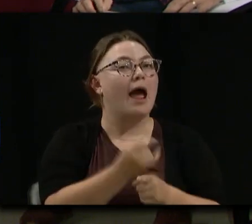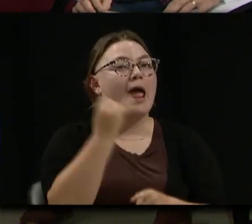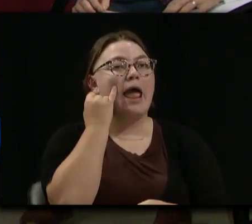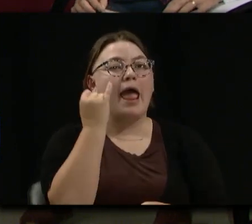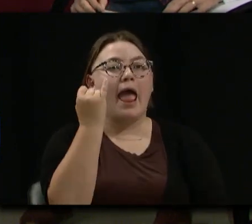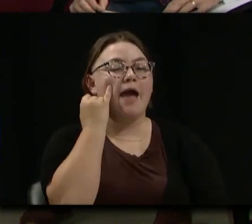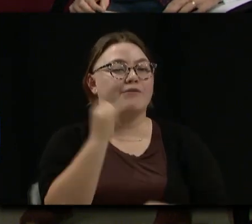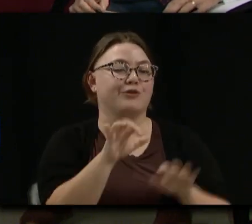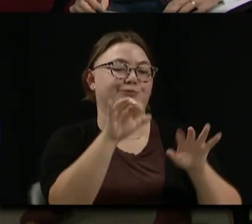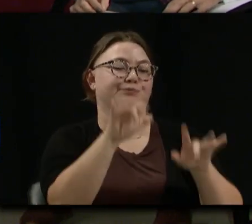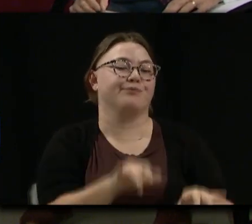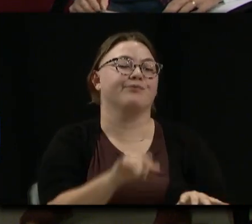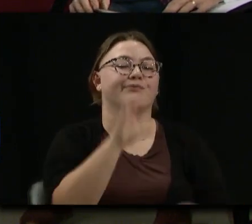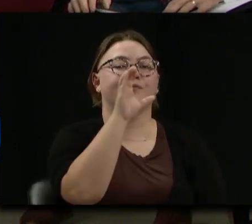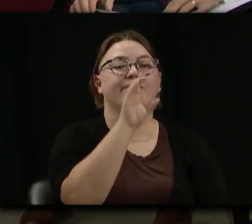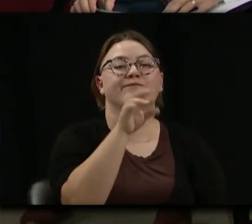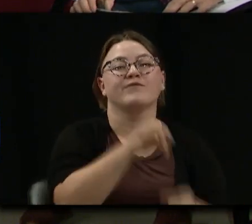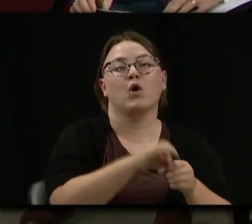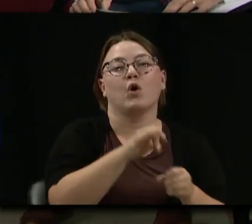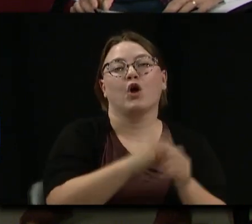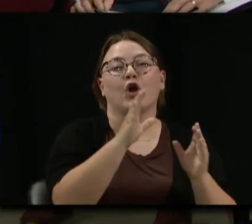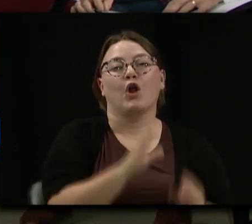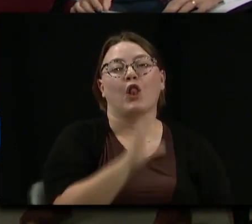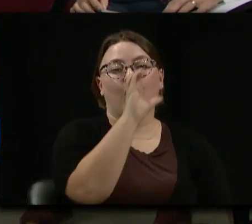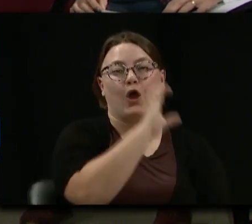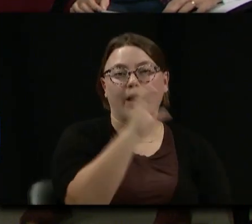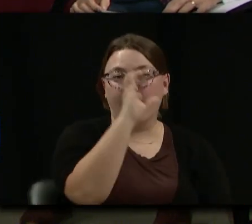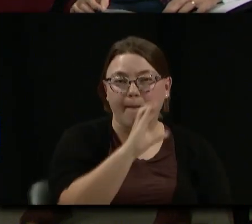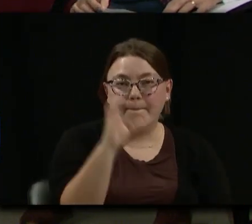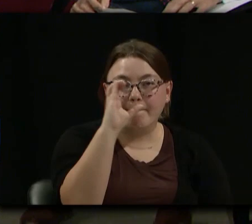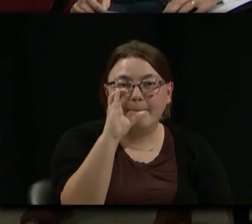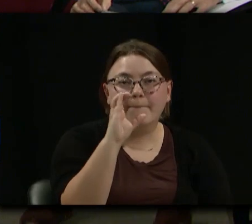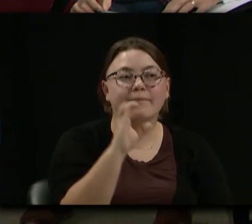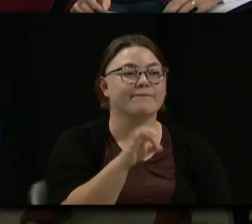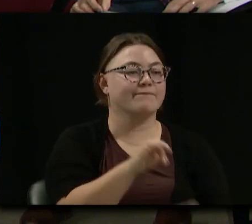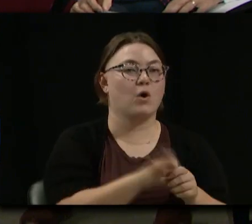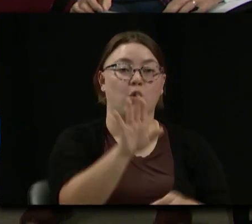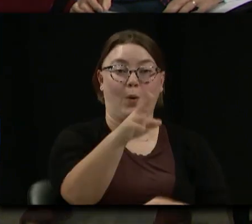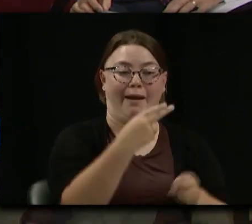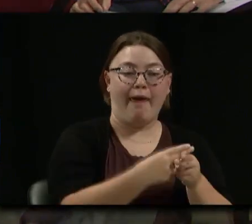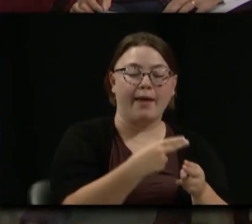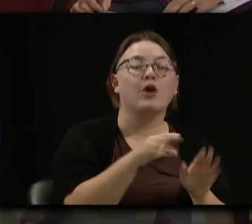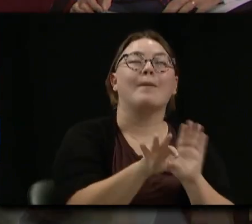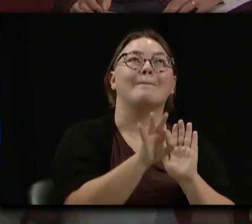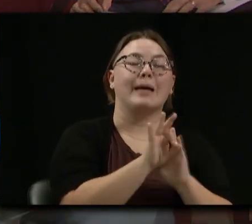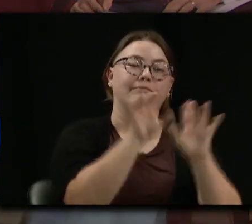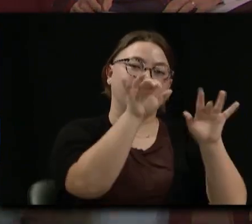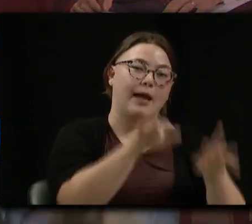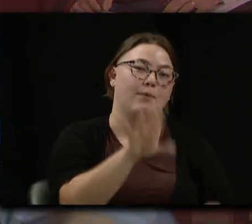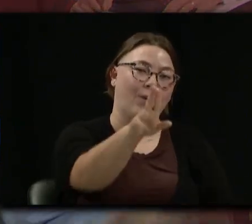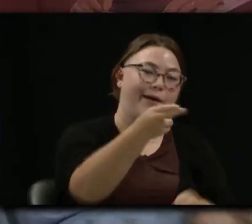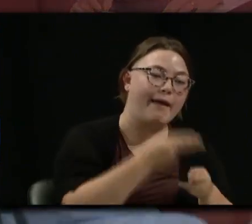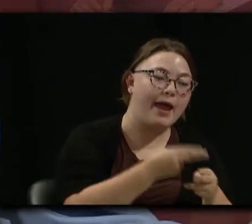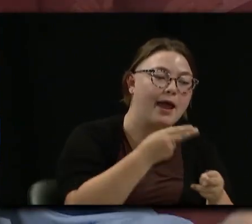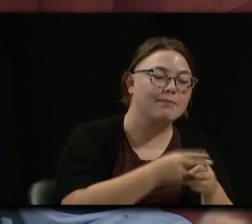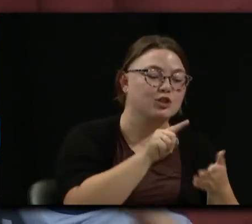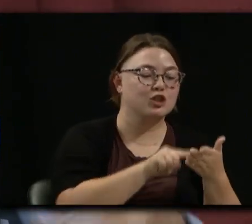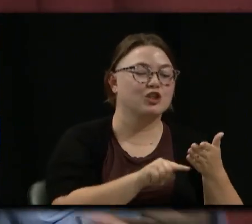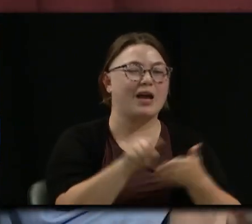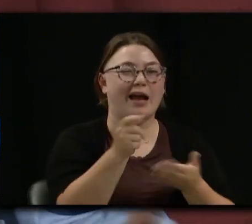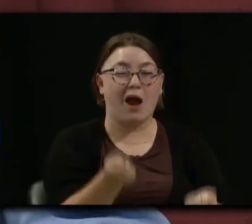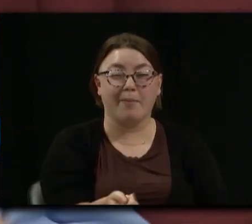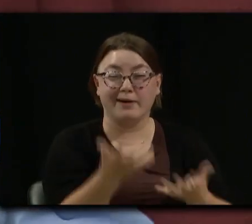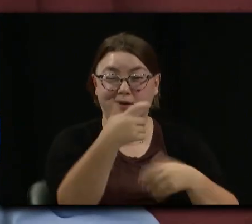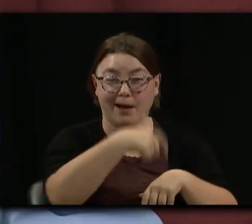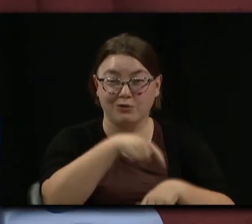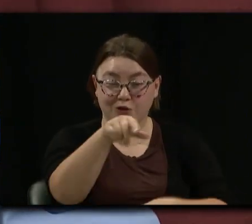voter, you put your name in, not only, and you can see your voting record and all that, how many times you voted, but in an election